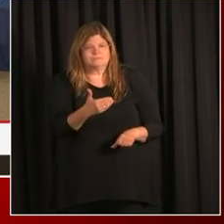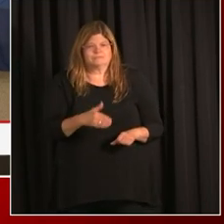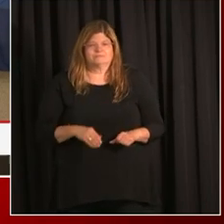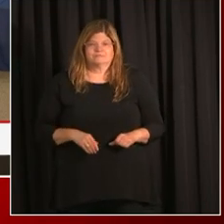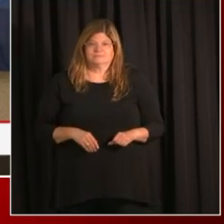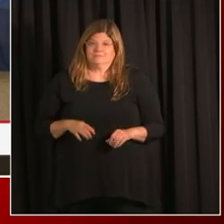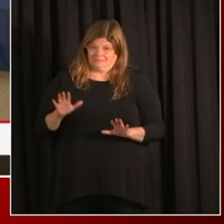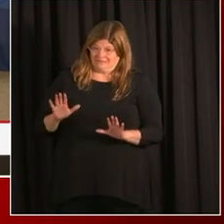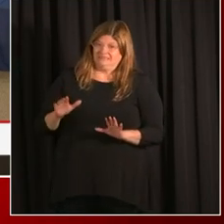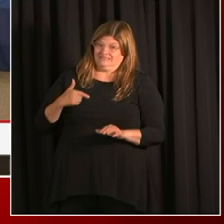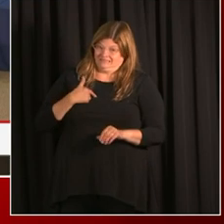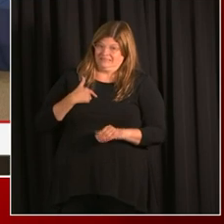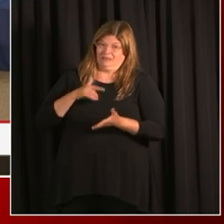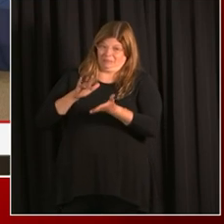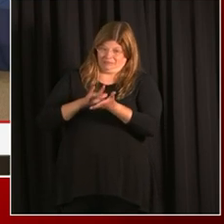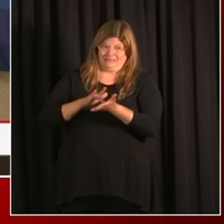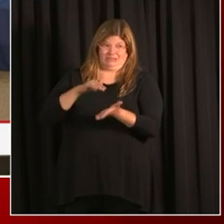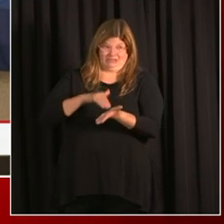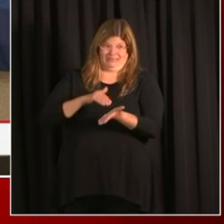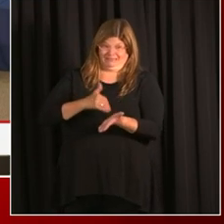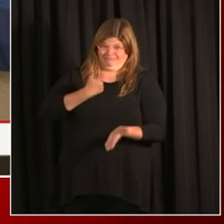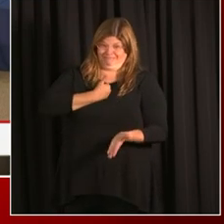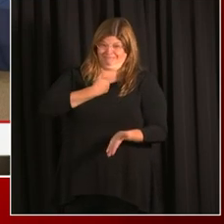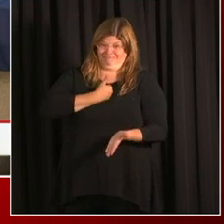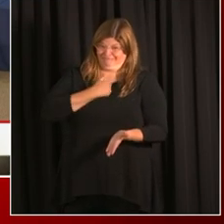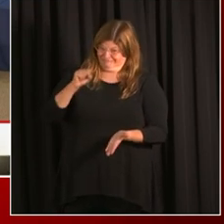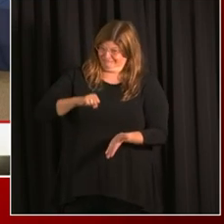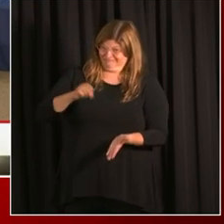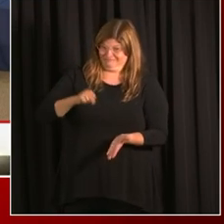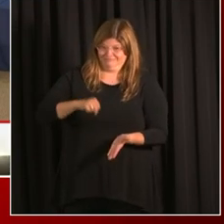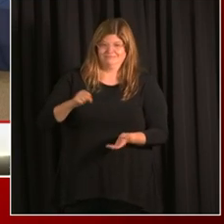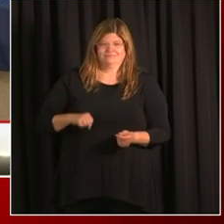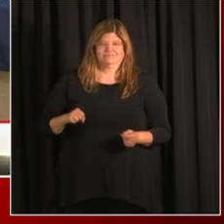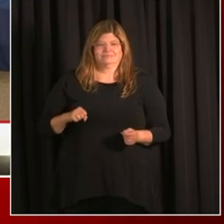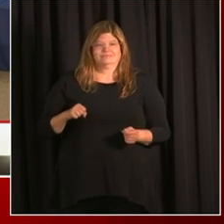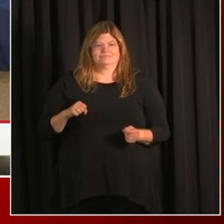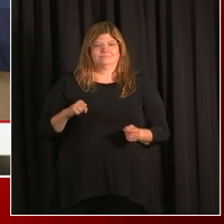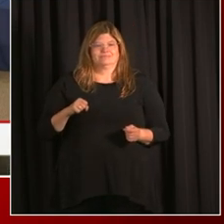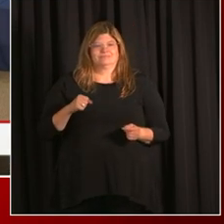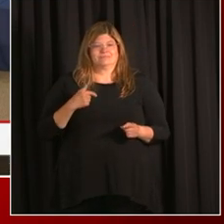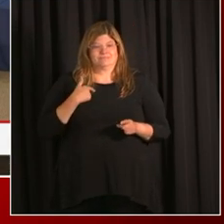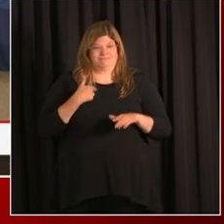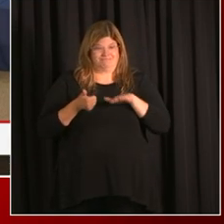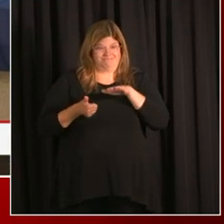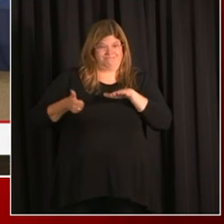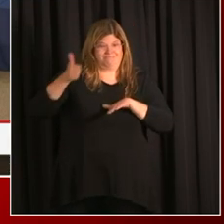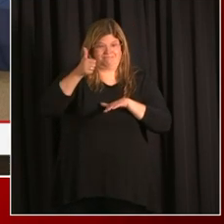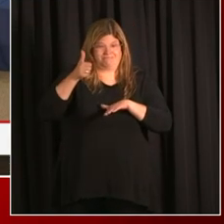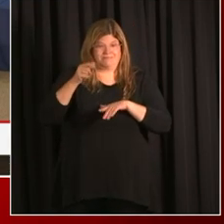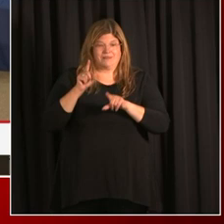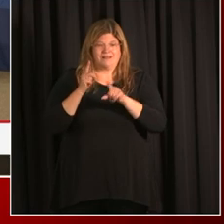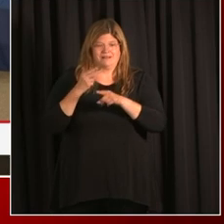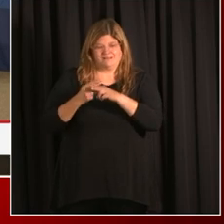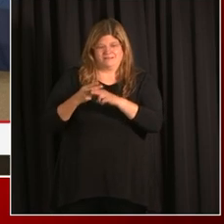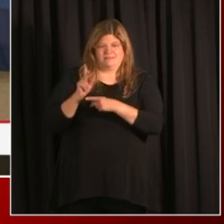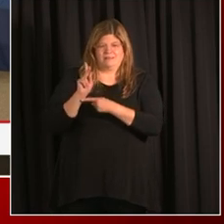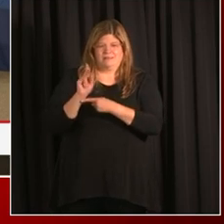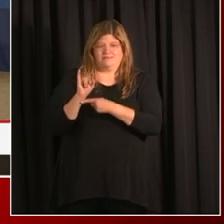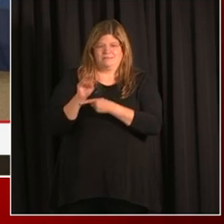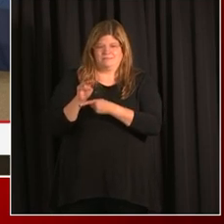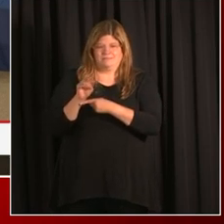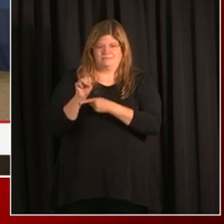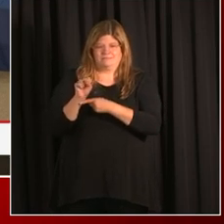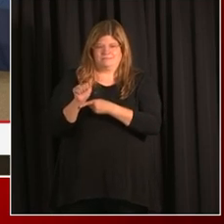am a medical doctor, and I am aware of a company called Kinsa, and they actually distribute